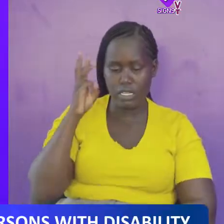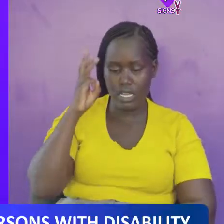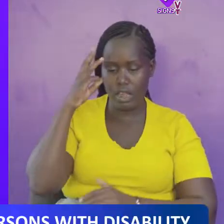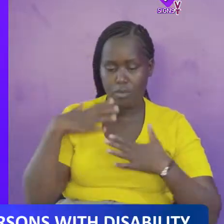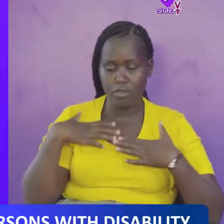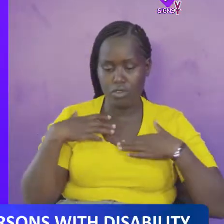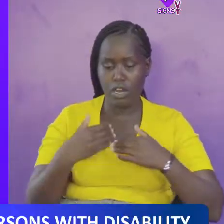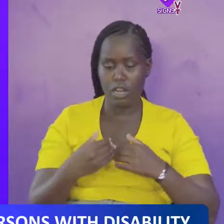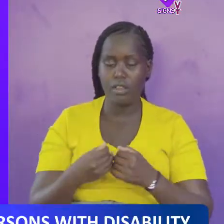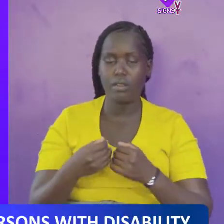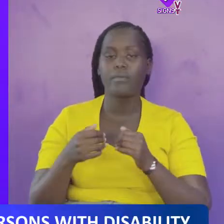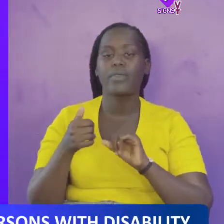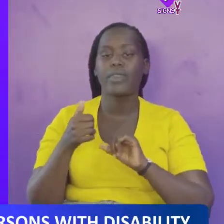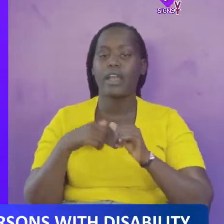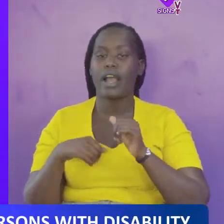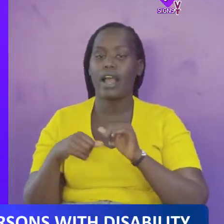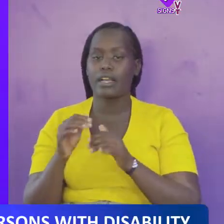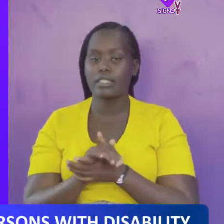right, the Reproductive Act.